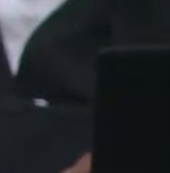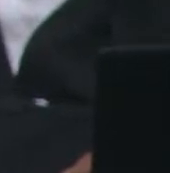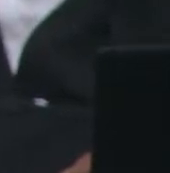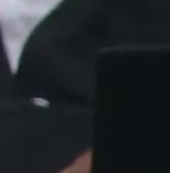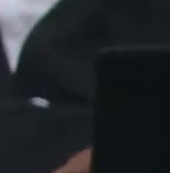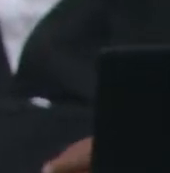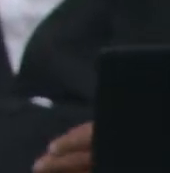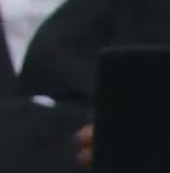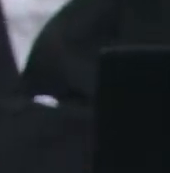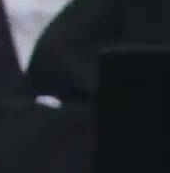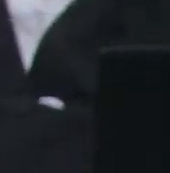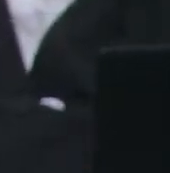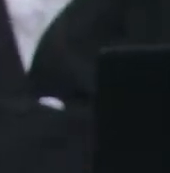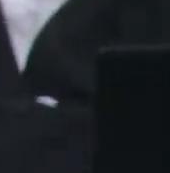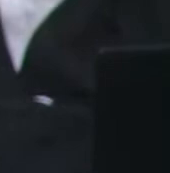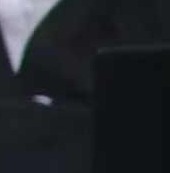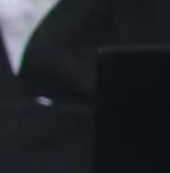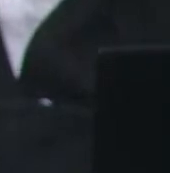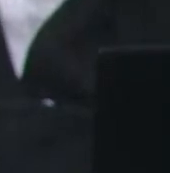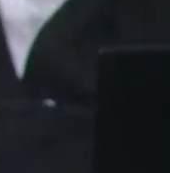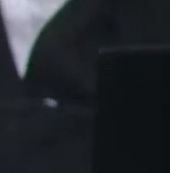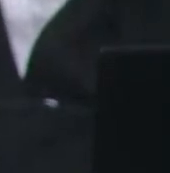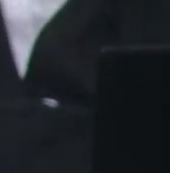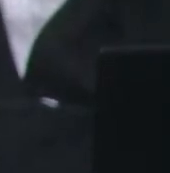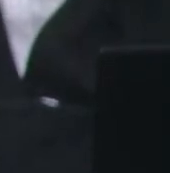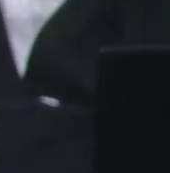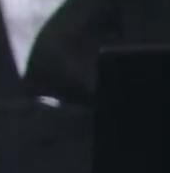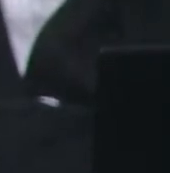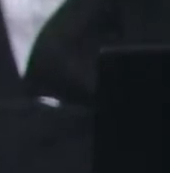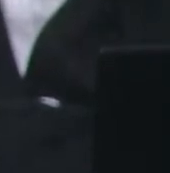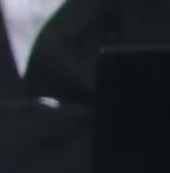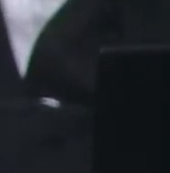on the pandemic. The pandemic is still here with us.